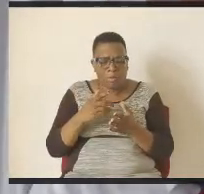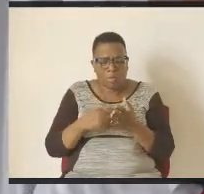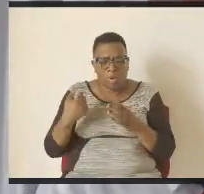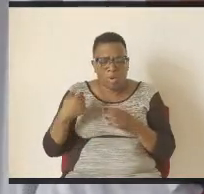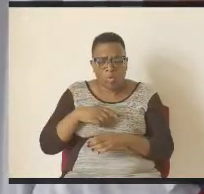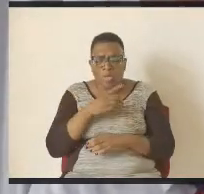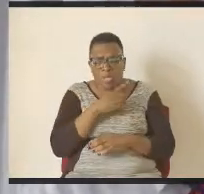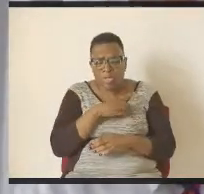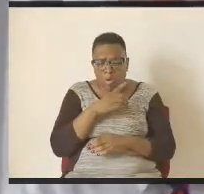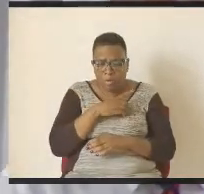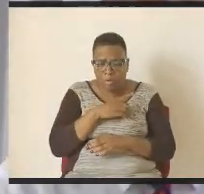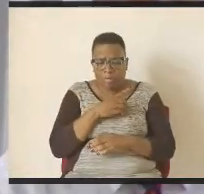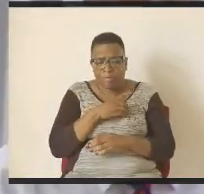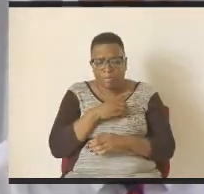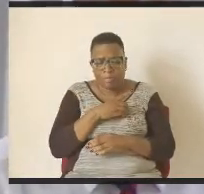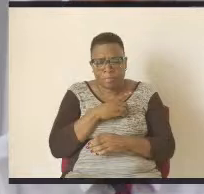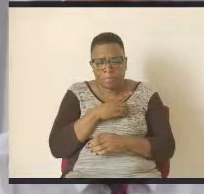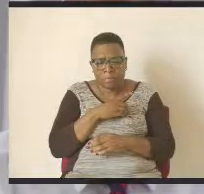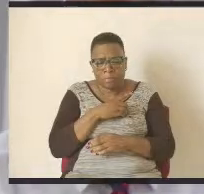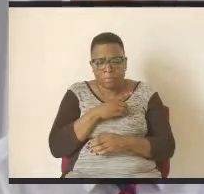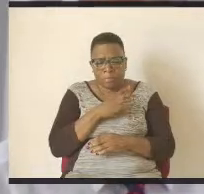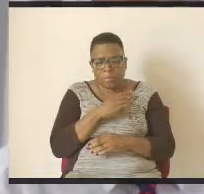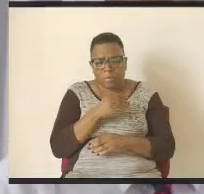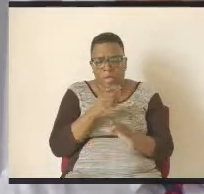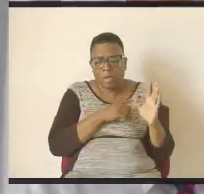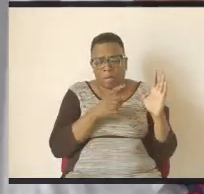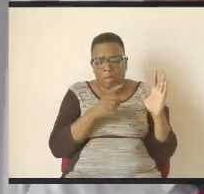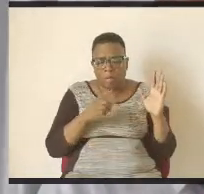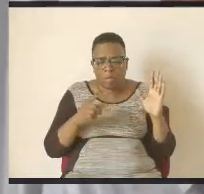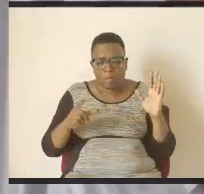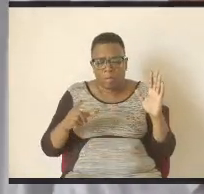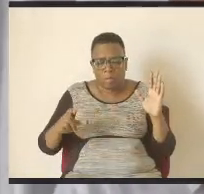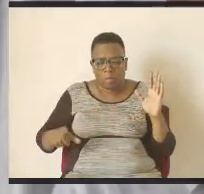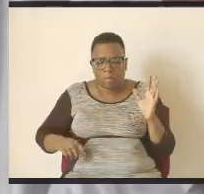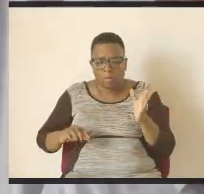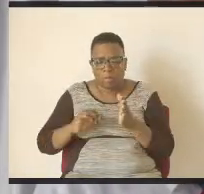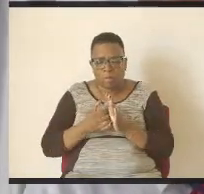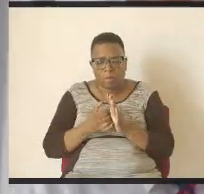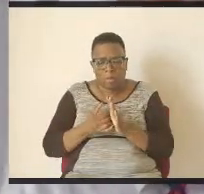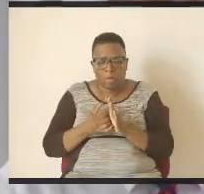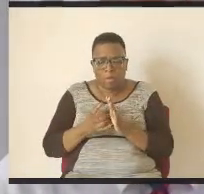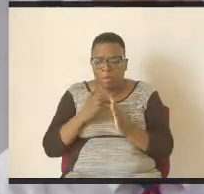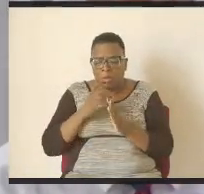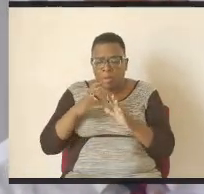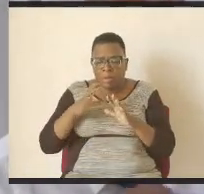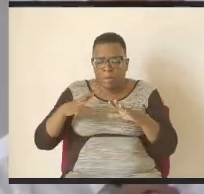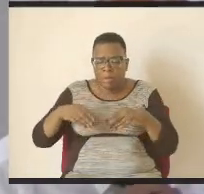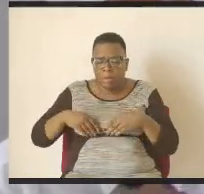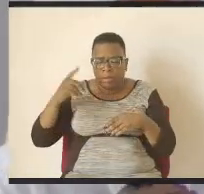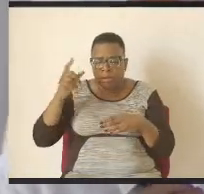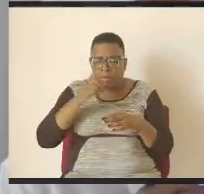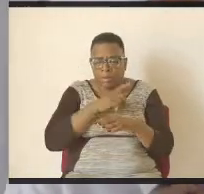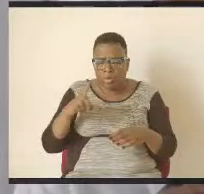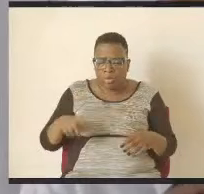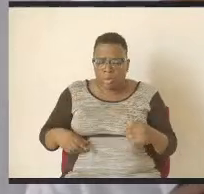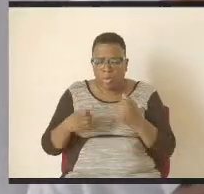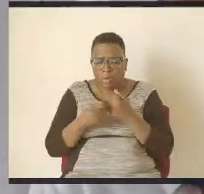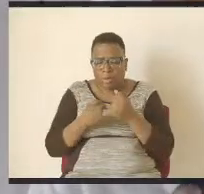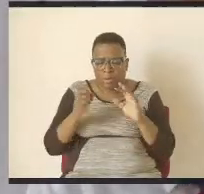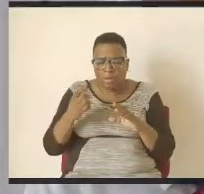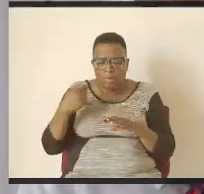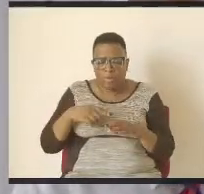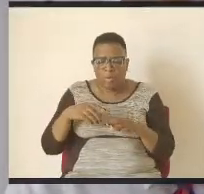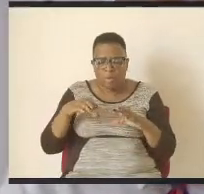deserve. And Lord, those of us who have accepted you as Lord and Savior, we can